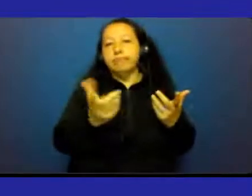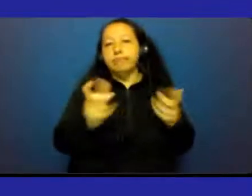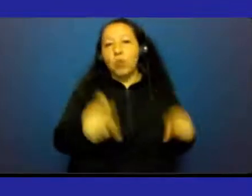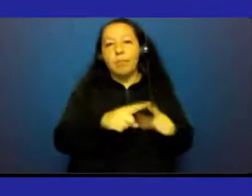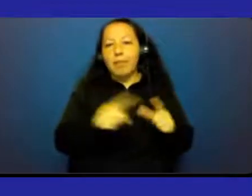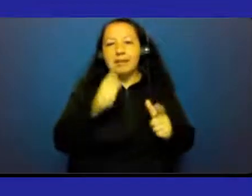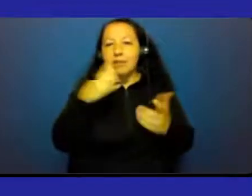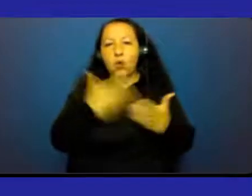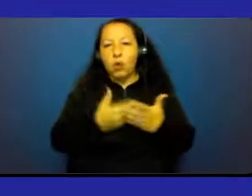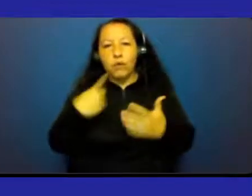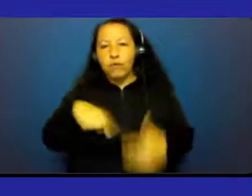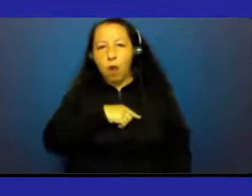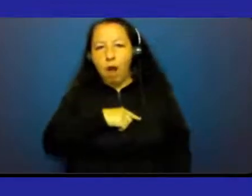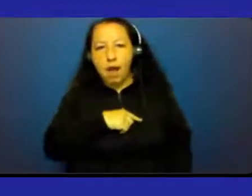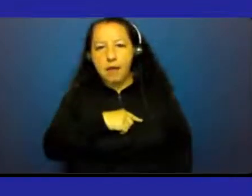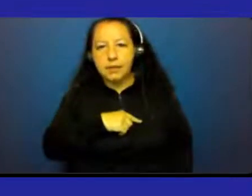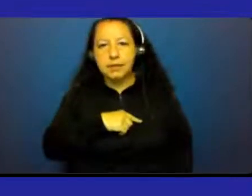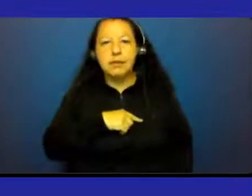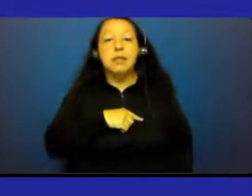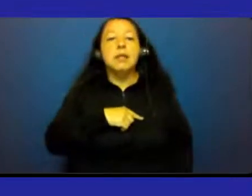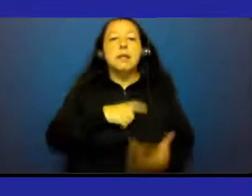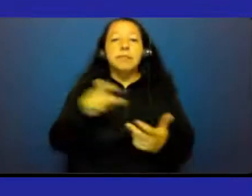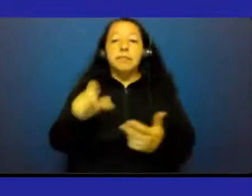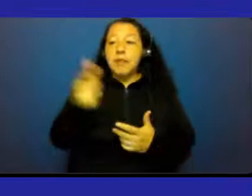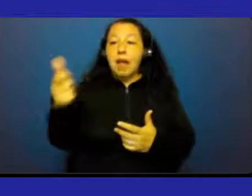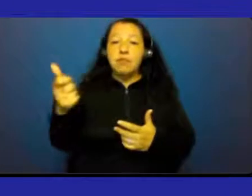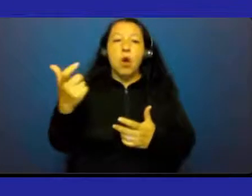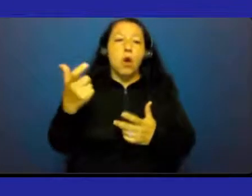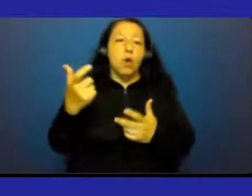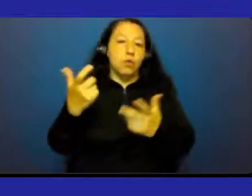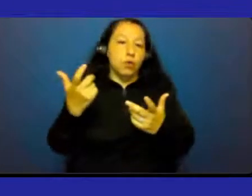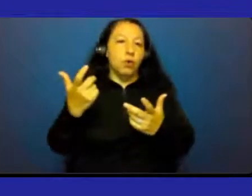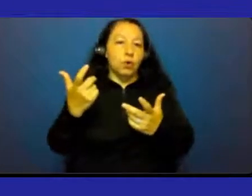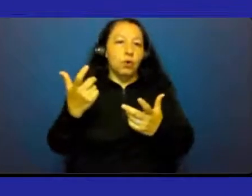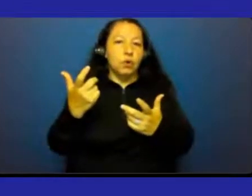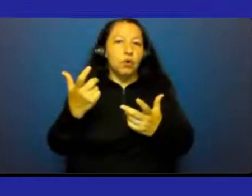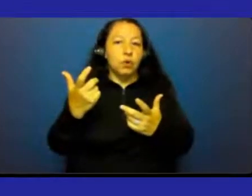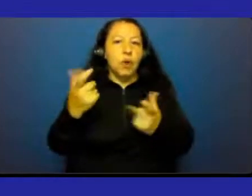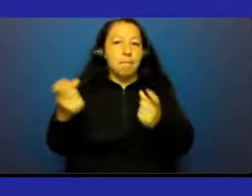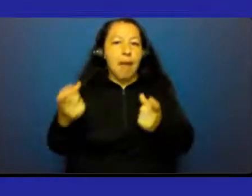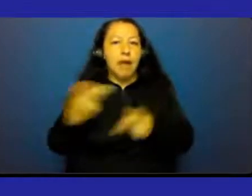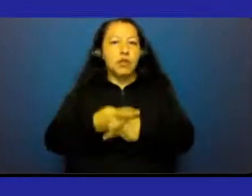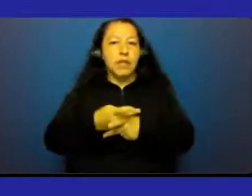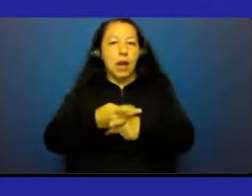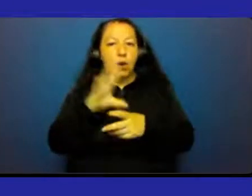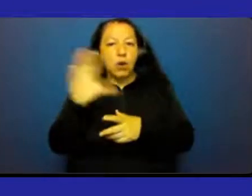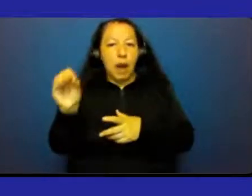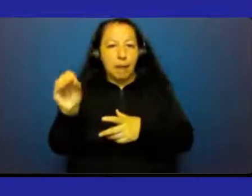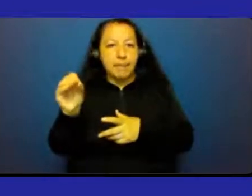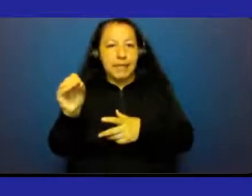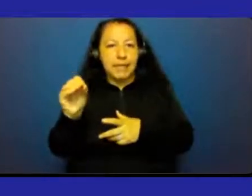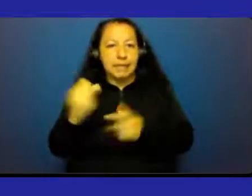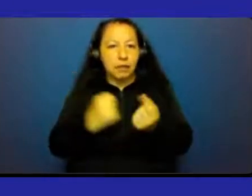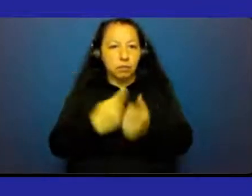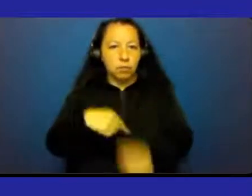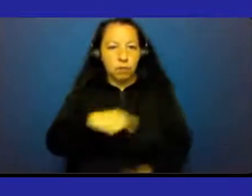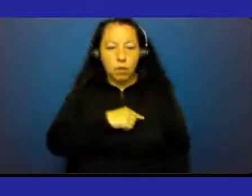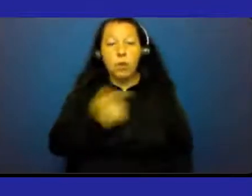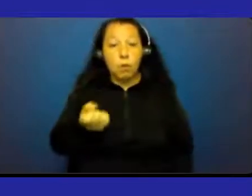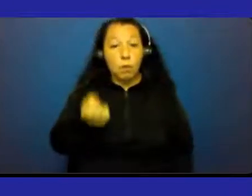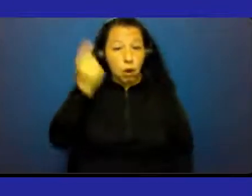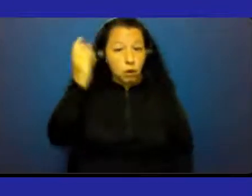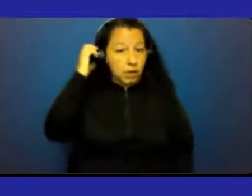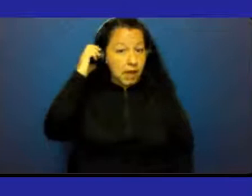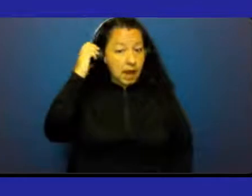and even the managed care companies that insure us. We understand that specialty